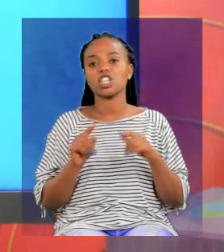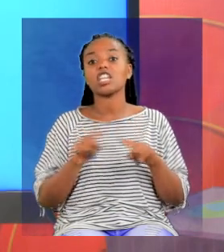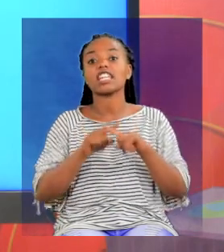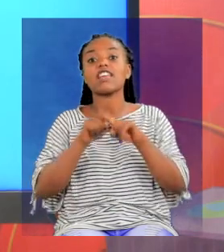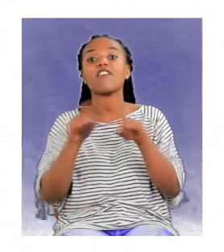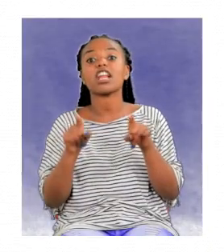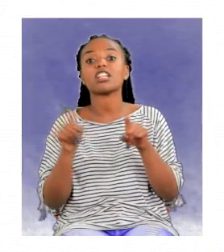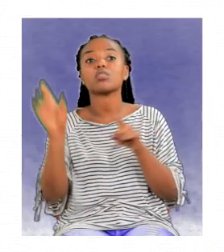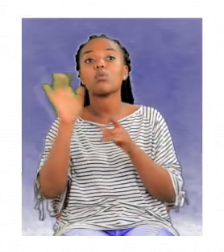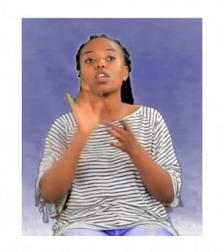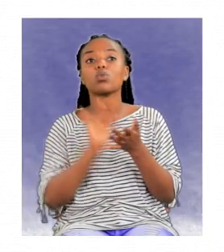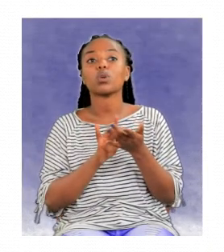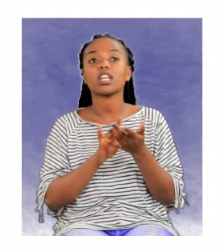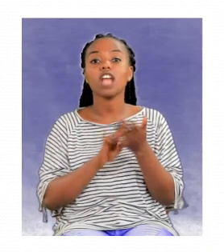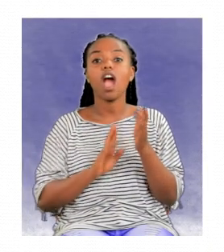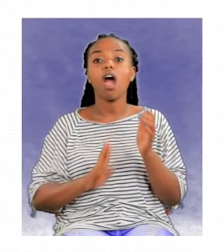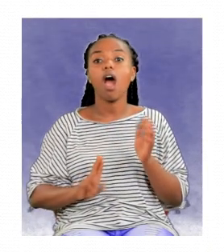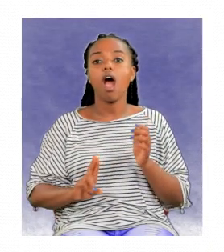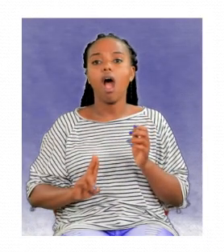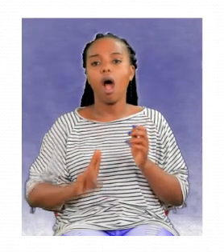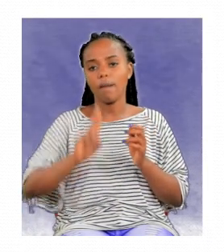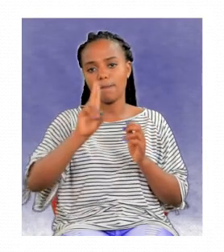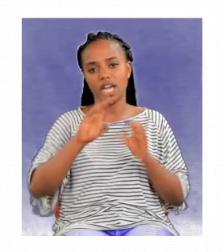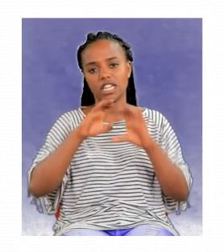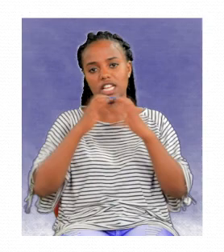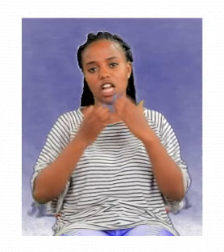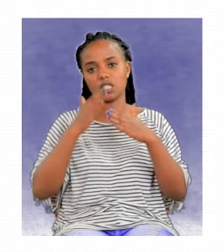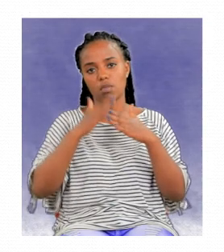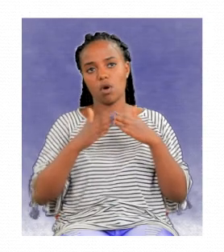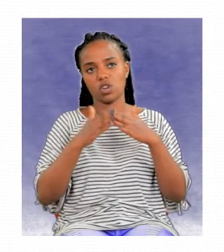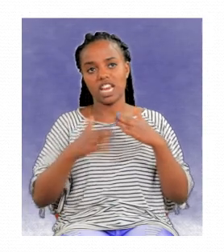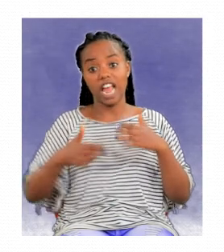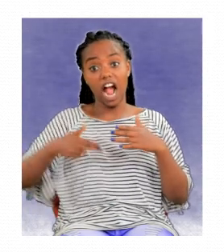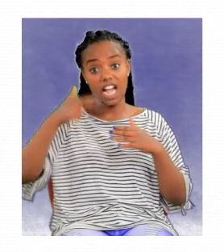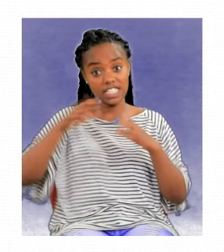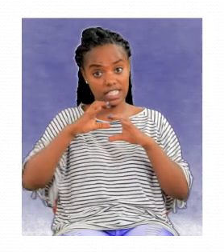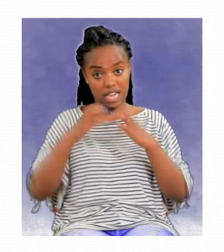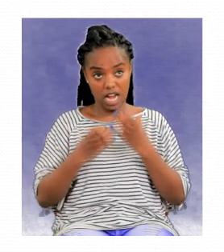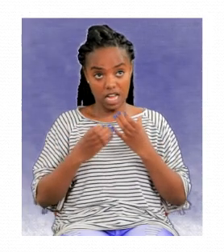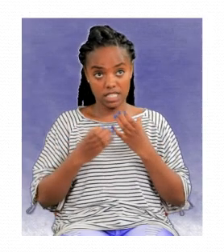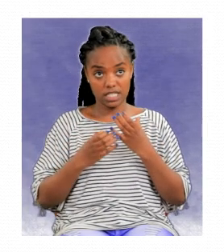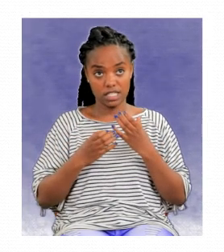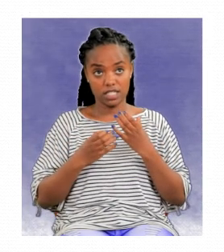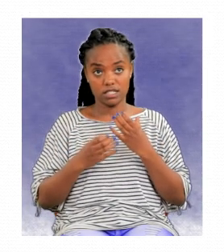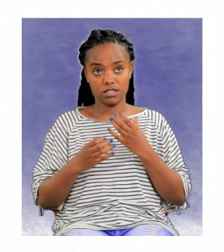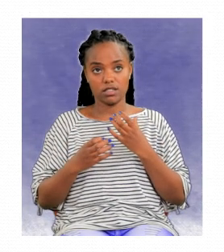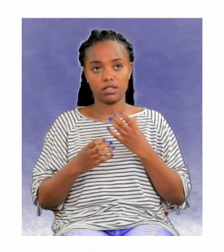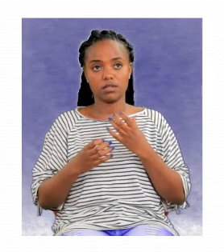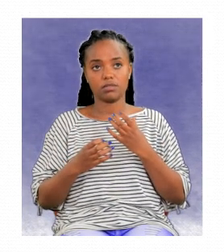between upper class boundary of the highest class, this one,